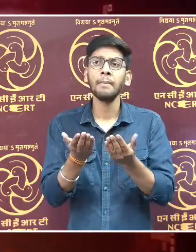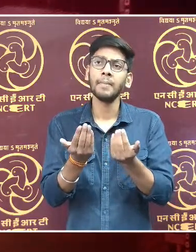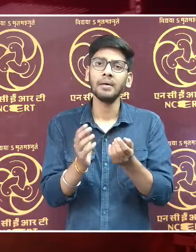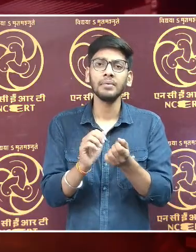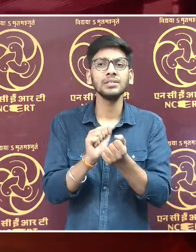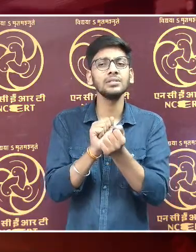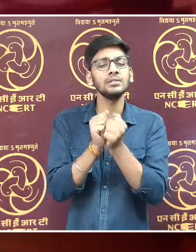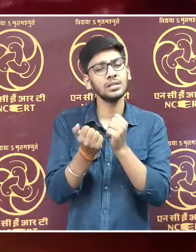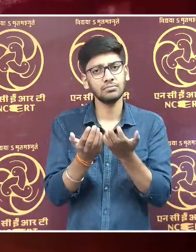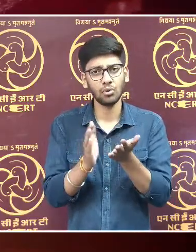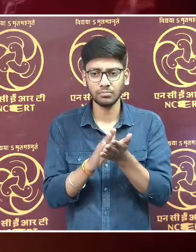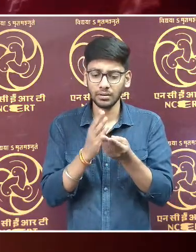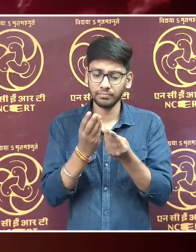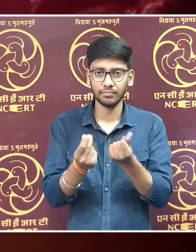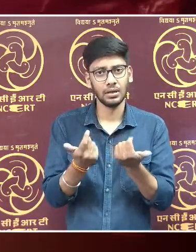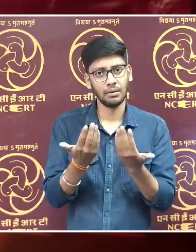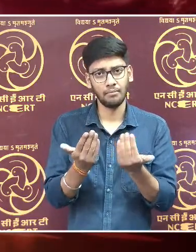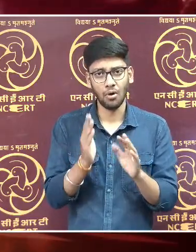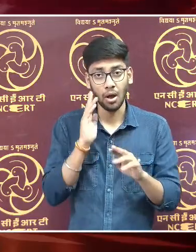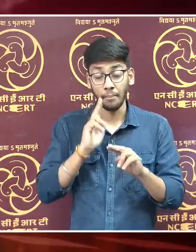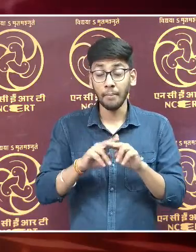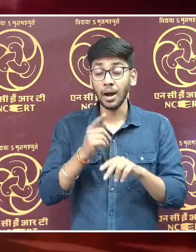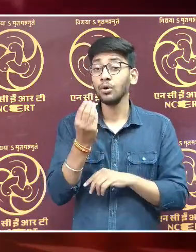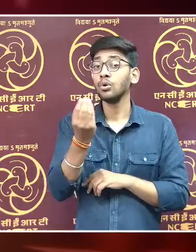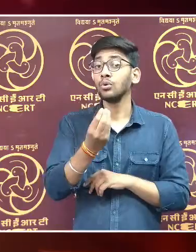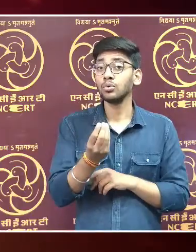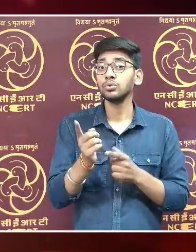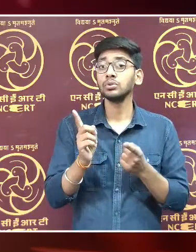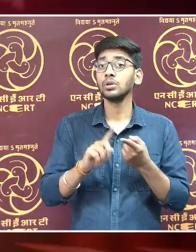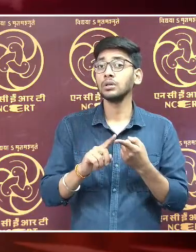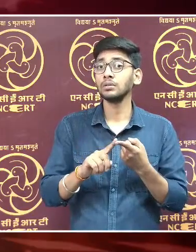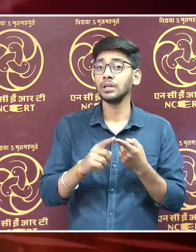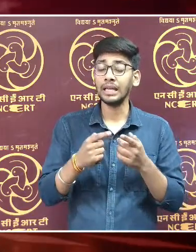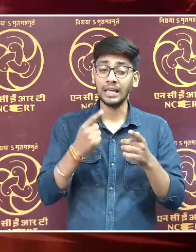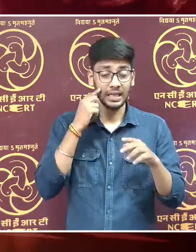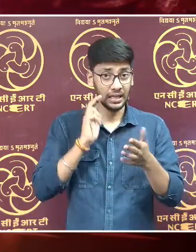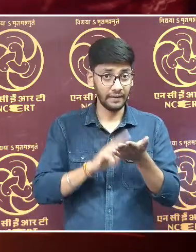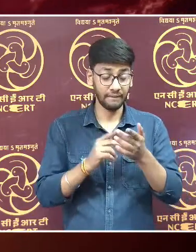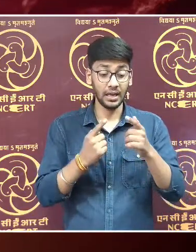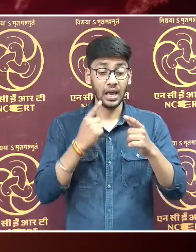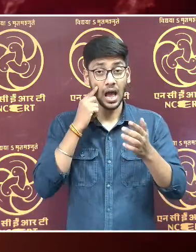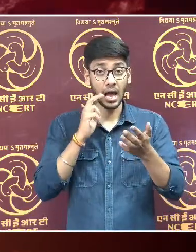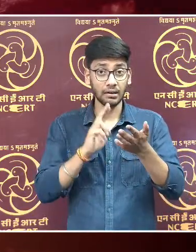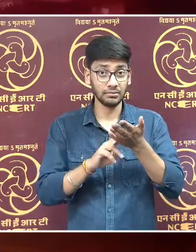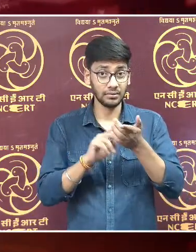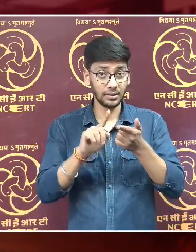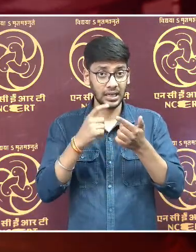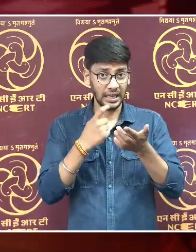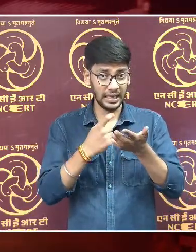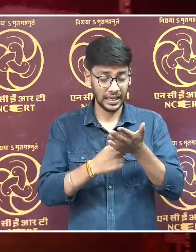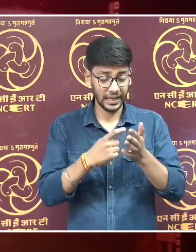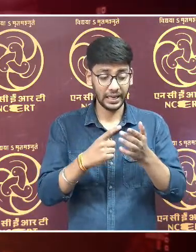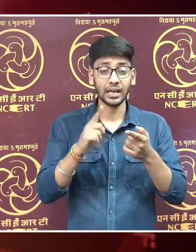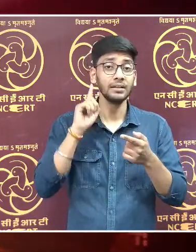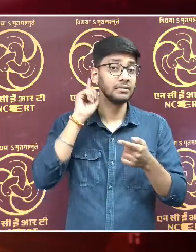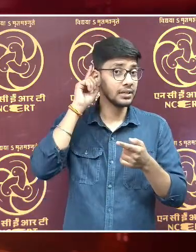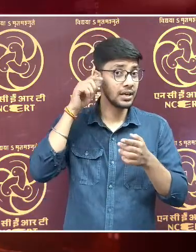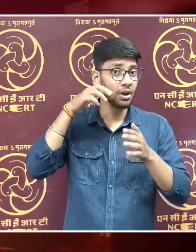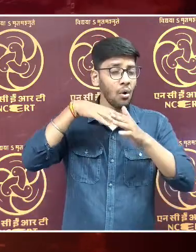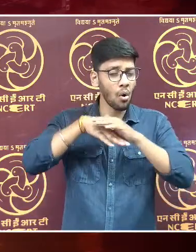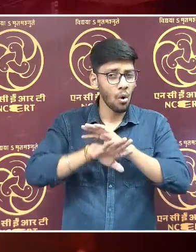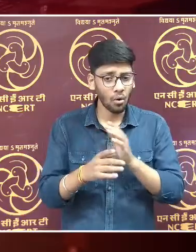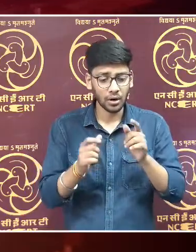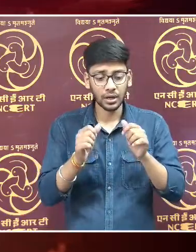permanent, it is temporary. But there are certain conditions, if the inner ear or the auditory nerve is affected, we cannot reverse